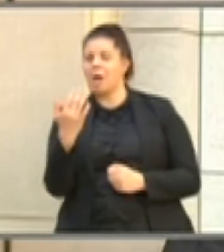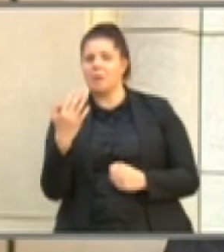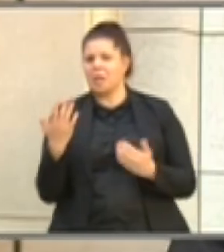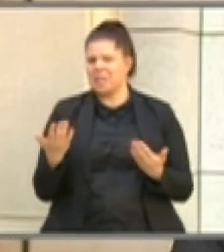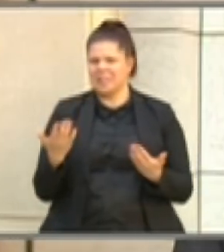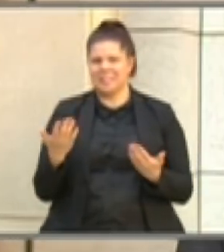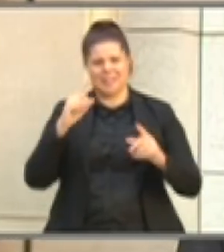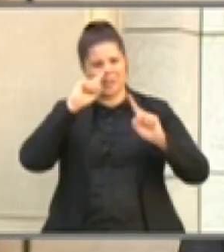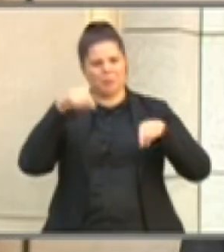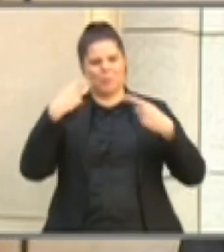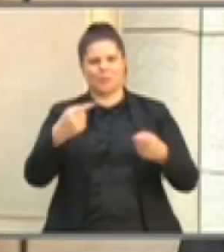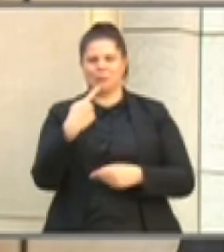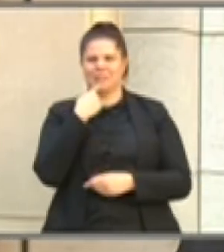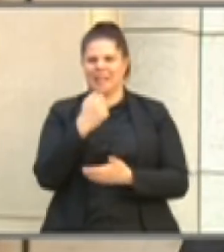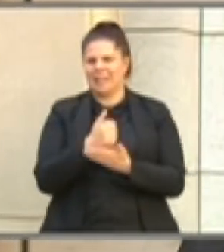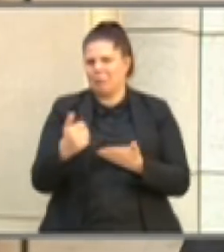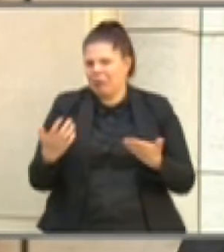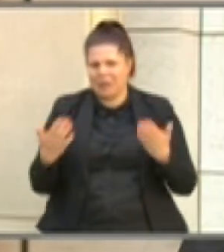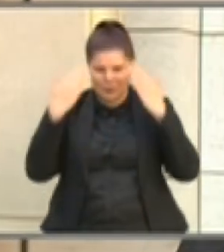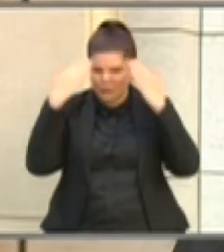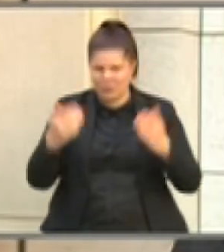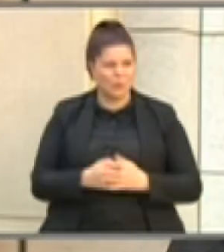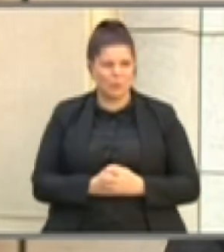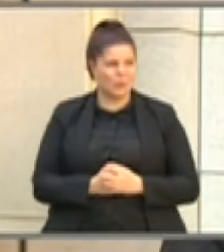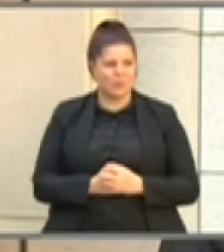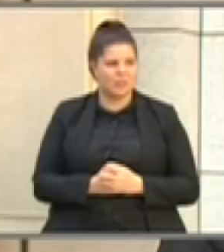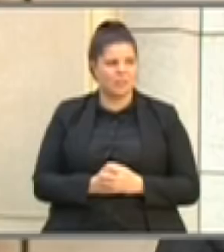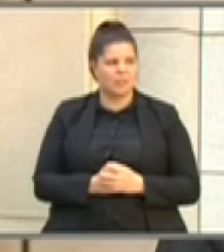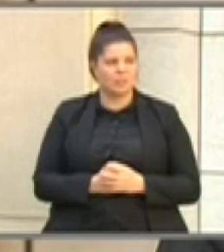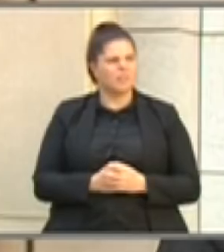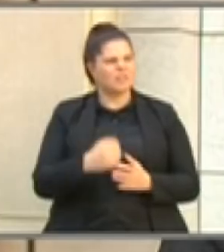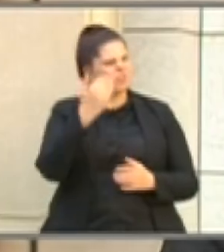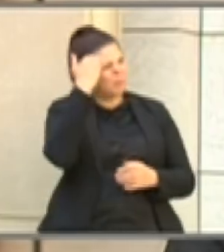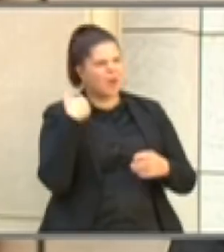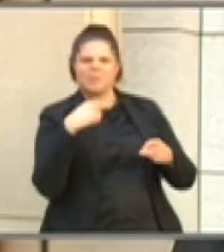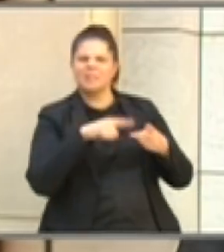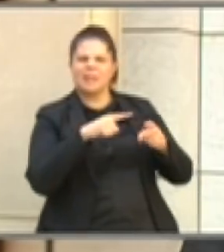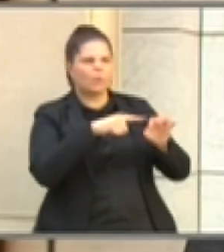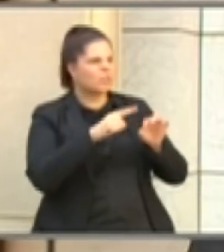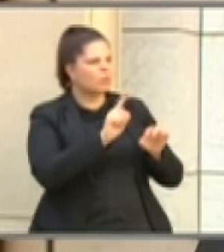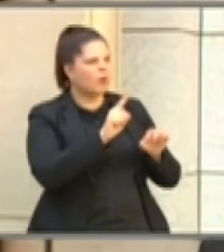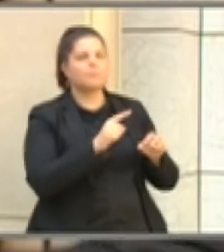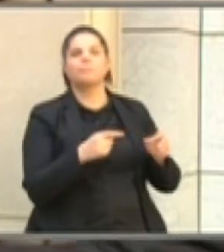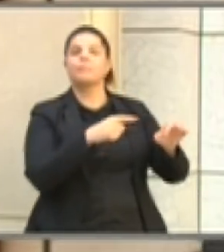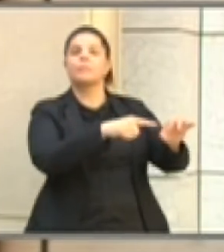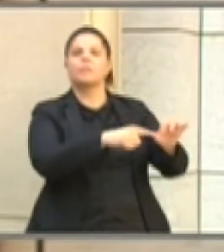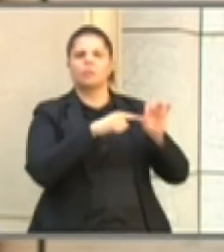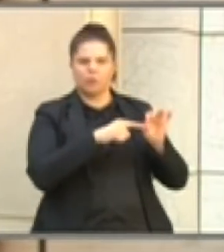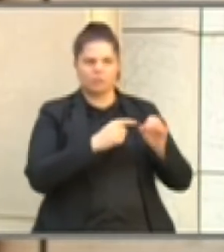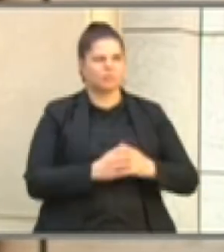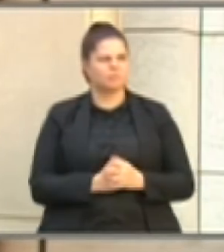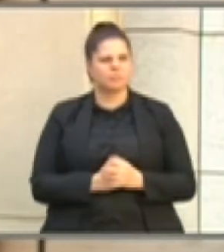be possible to make a determination on that. And Phil, you just might remind me of the second part of the question. If someone's been retrenched, are they ineligible?